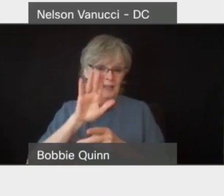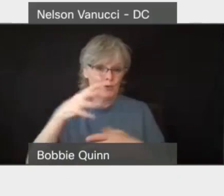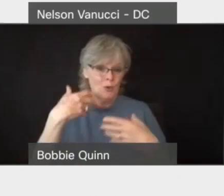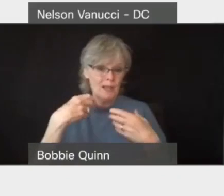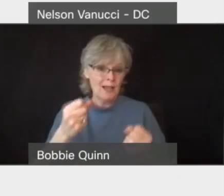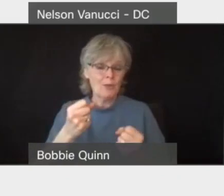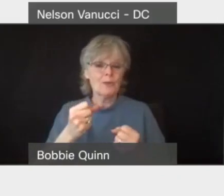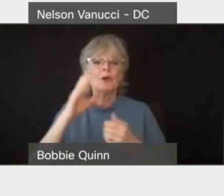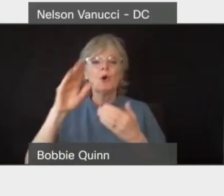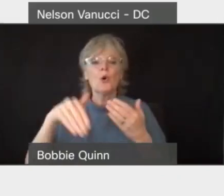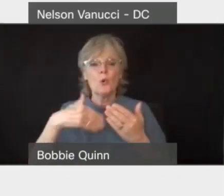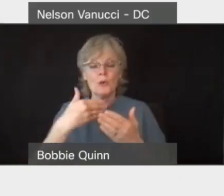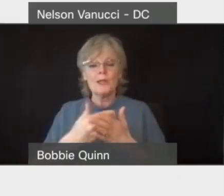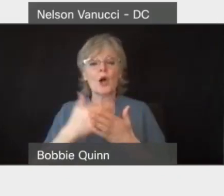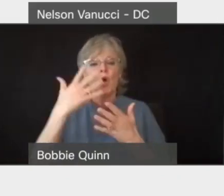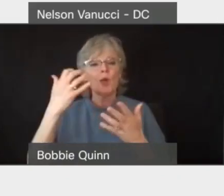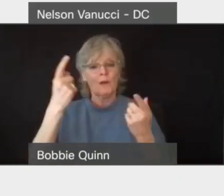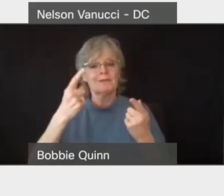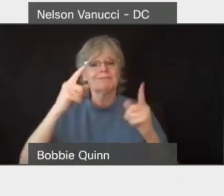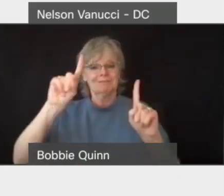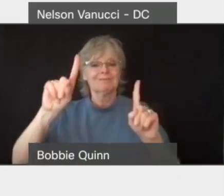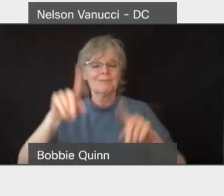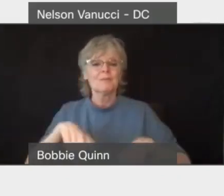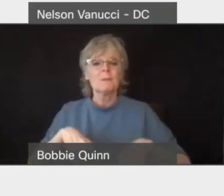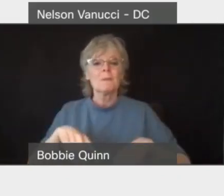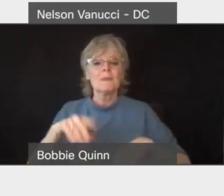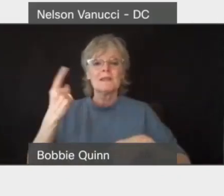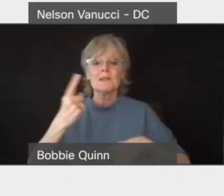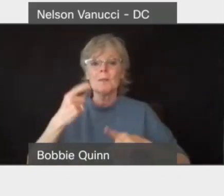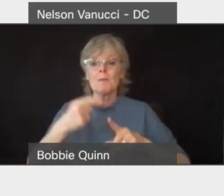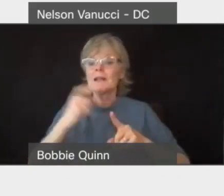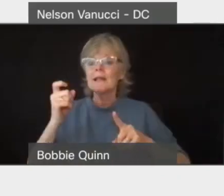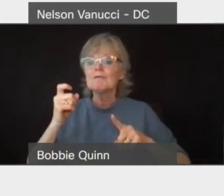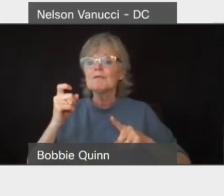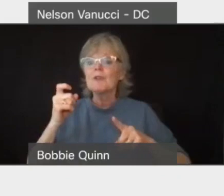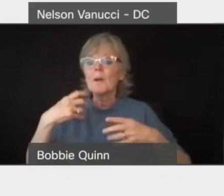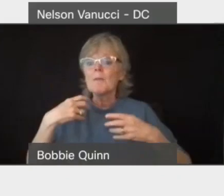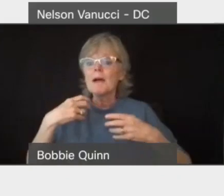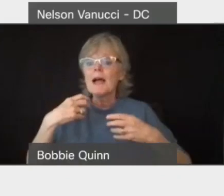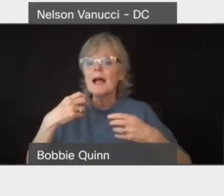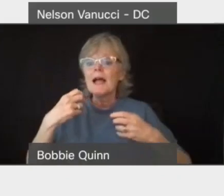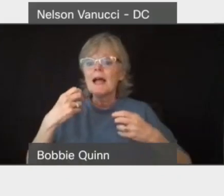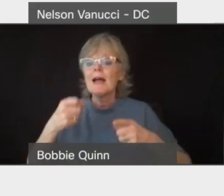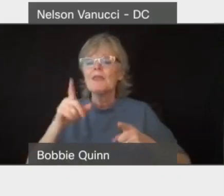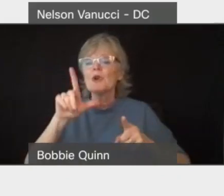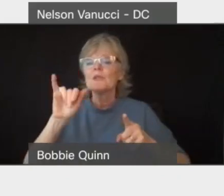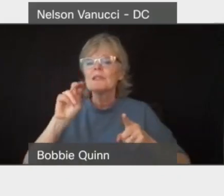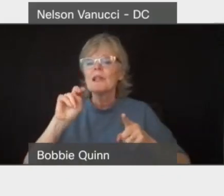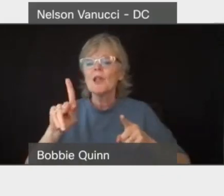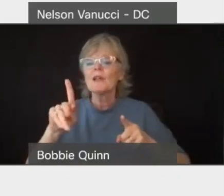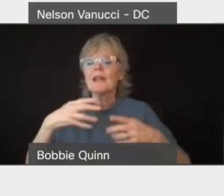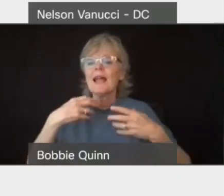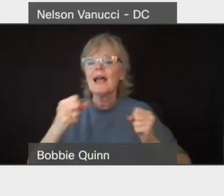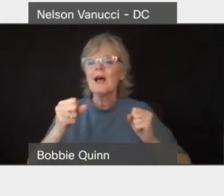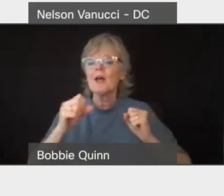it together to the end of this. Just to repeat, someone from Health and Joy has posted here a link. Health and Joy